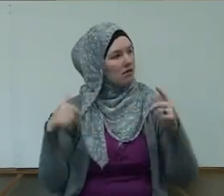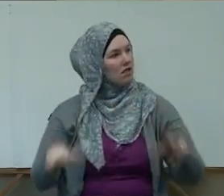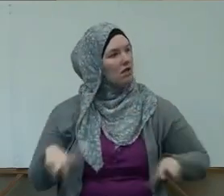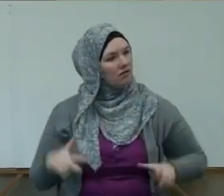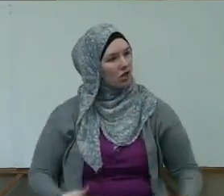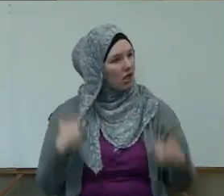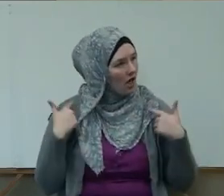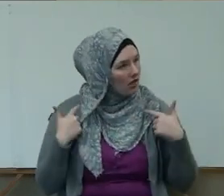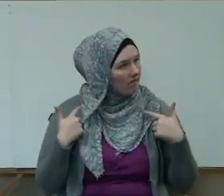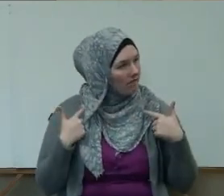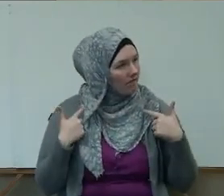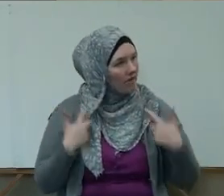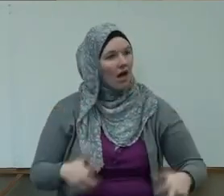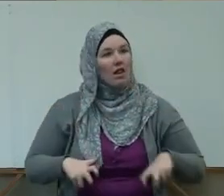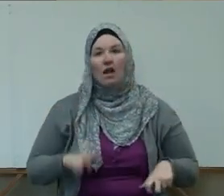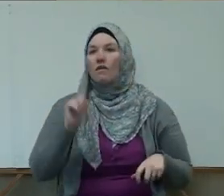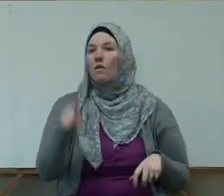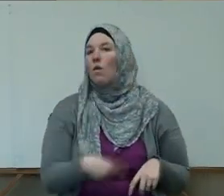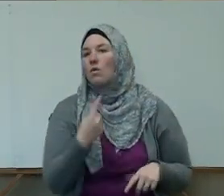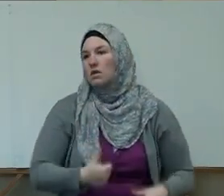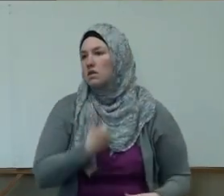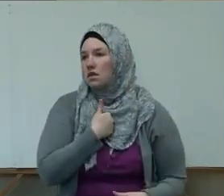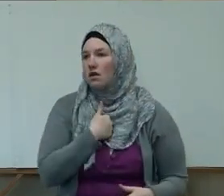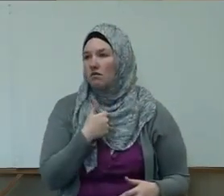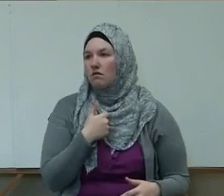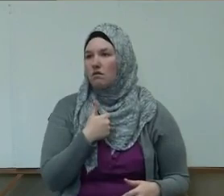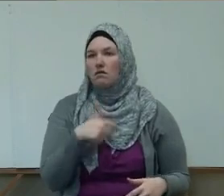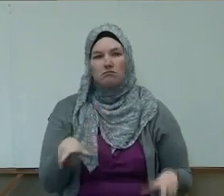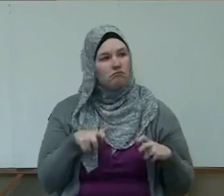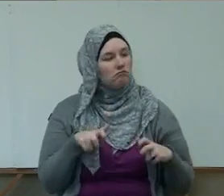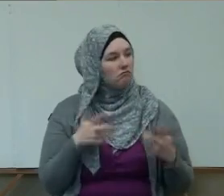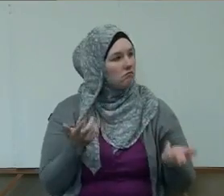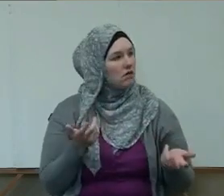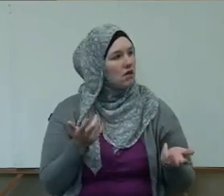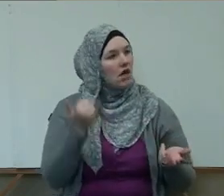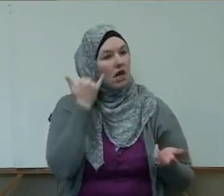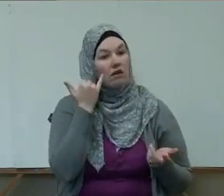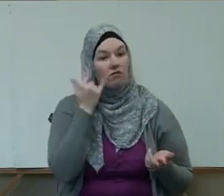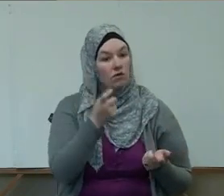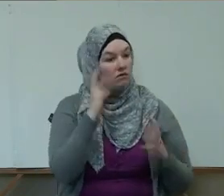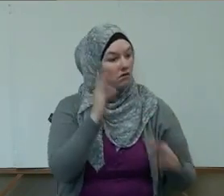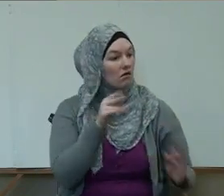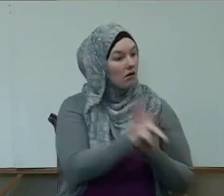a life of only self-preservation, even if it means the killing of others.